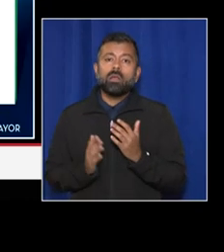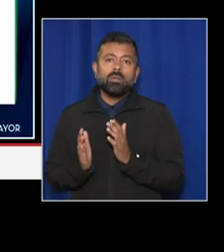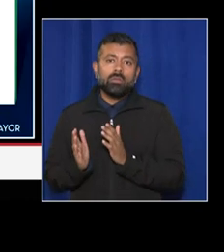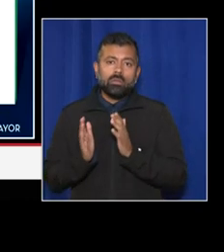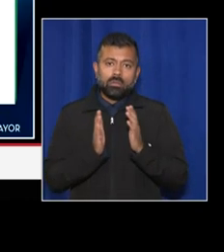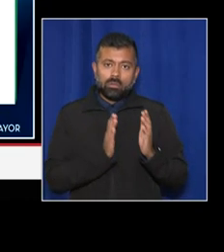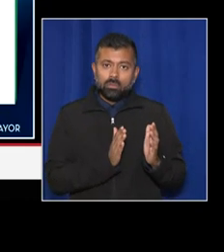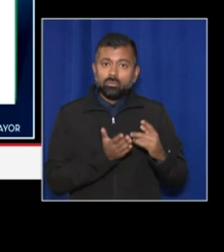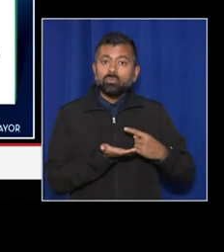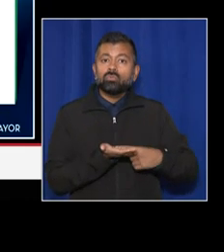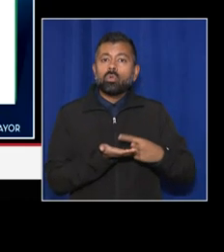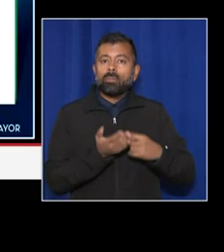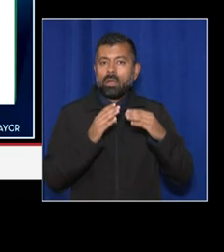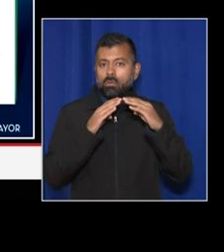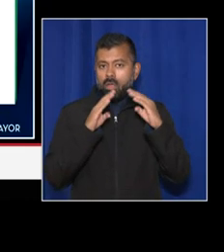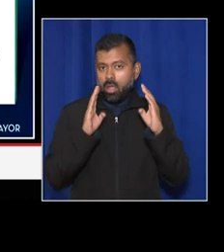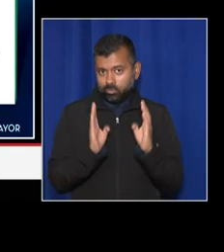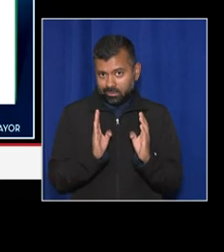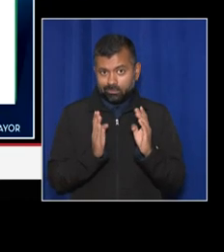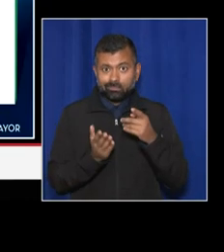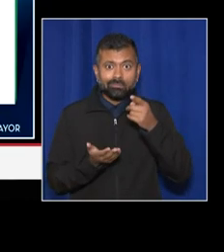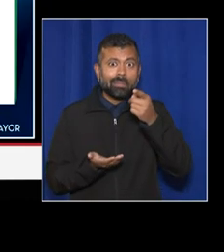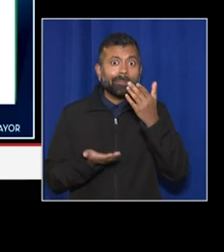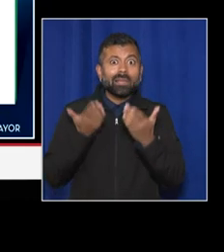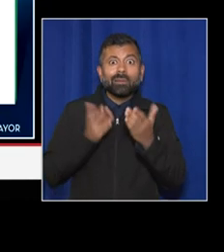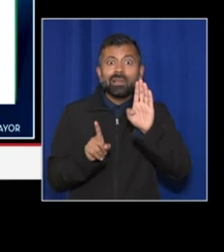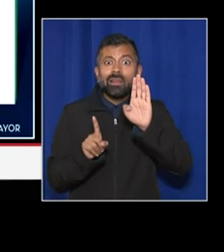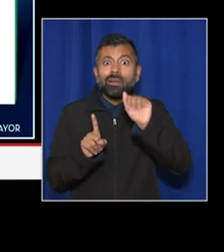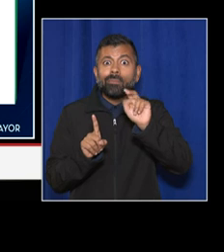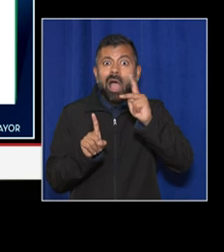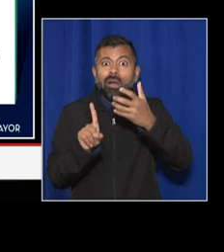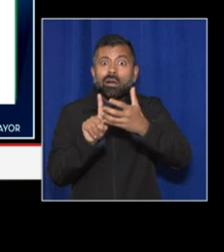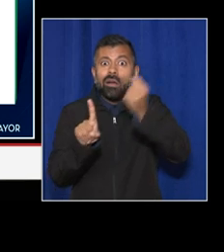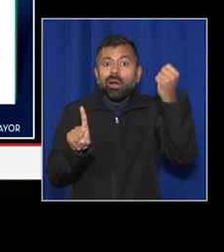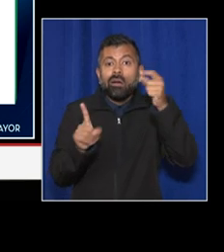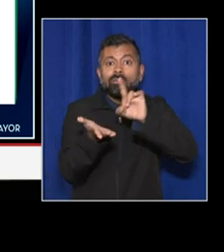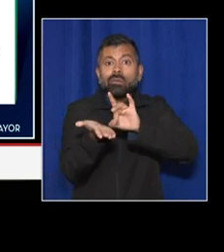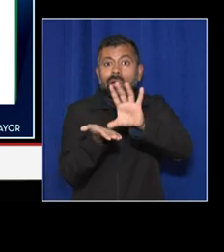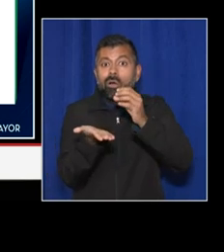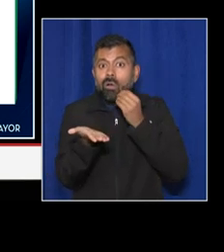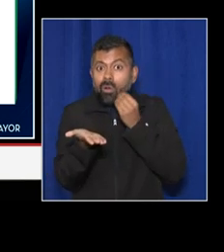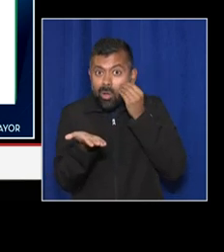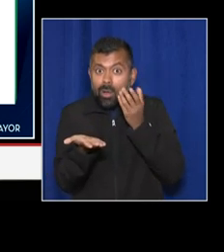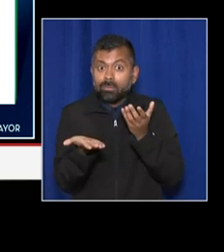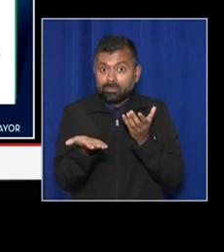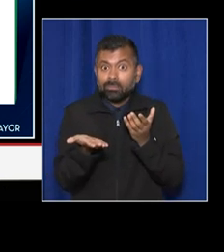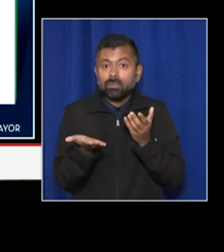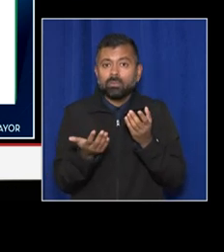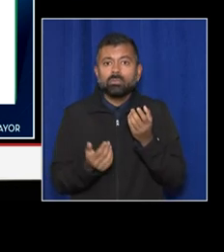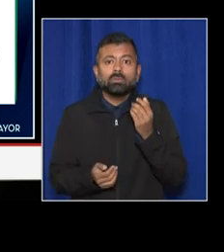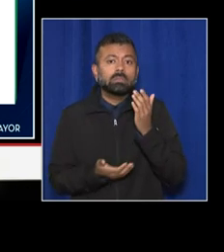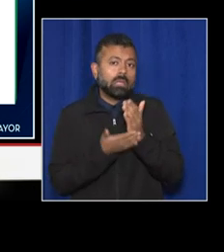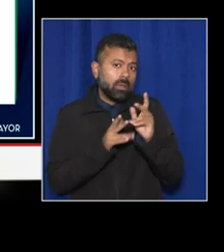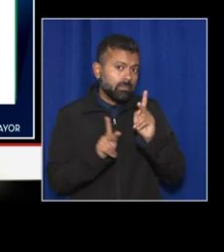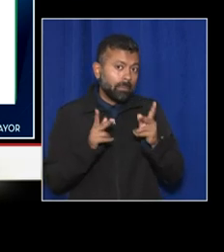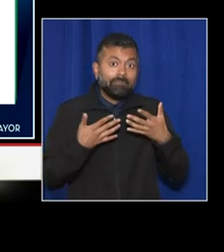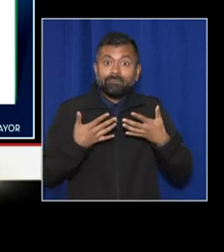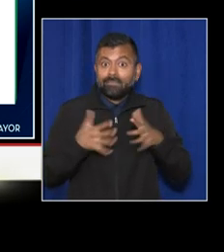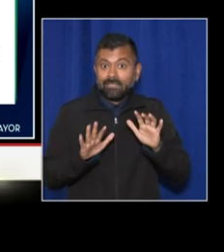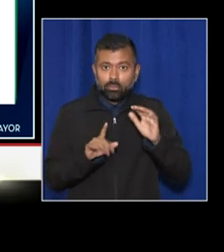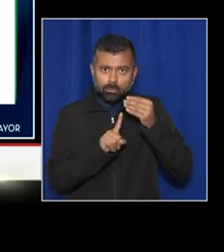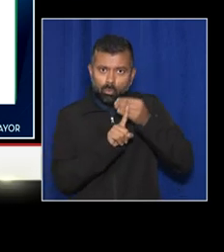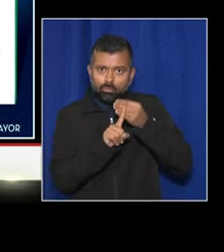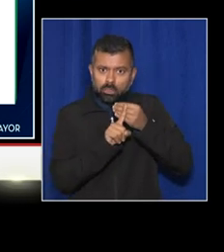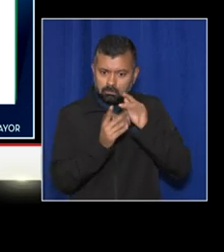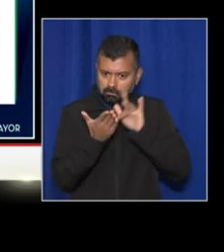in income can put homeowners who have been paying their mortgage for years at risk of defaulting. There's a service that we